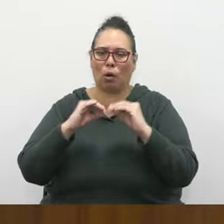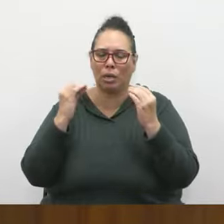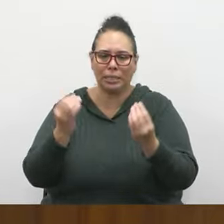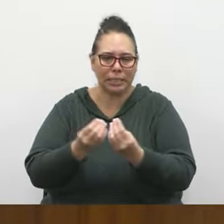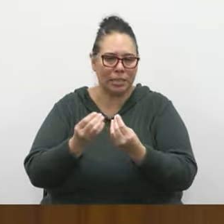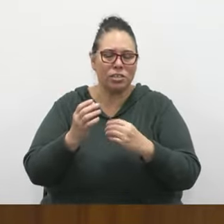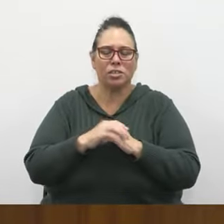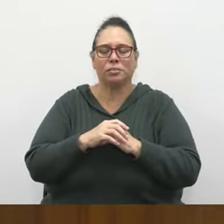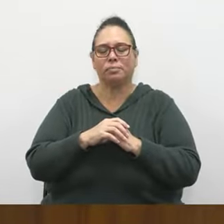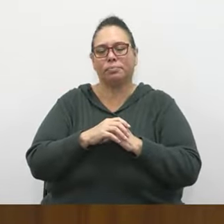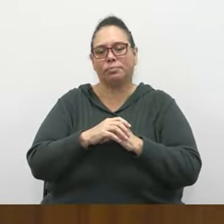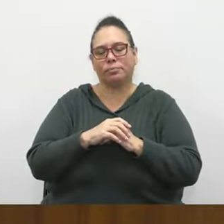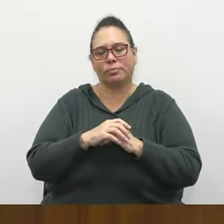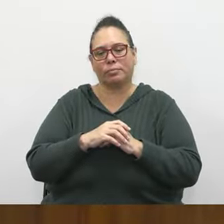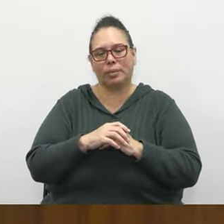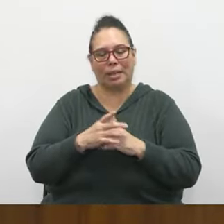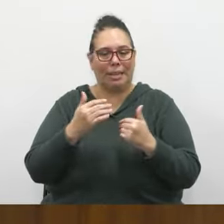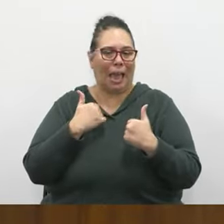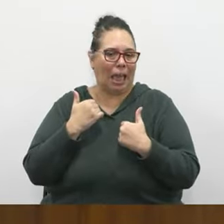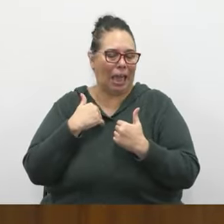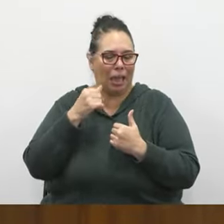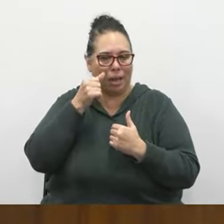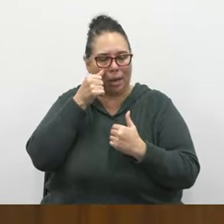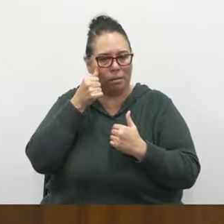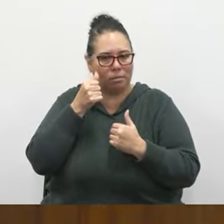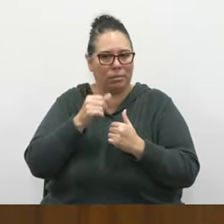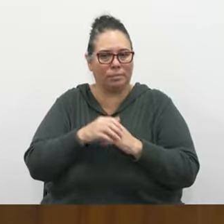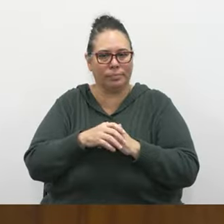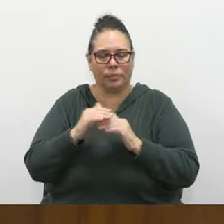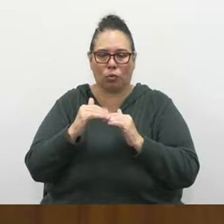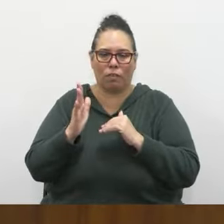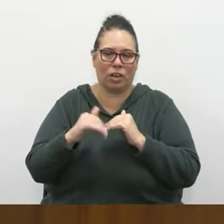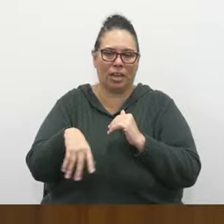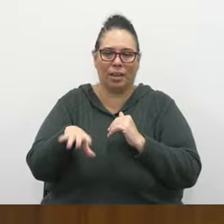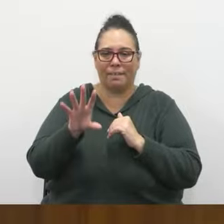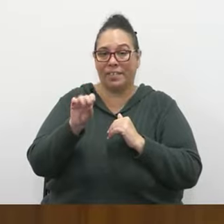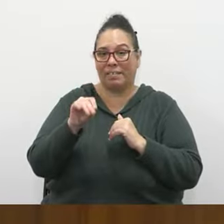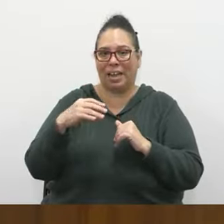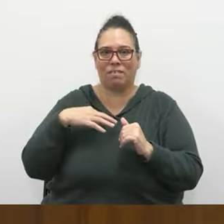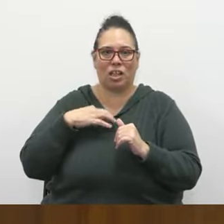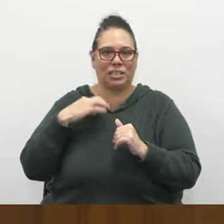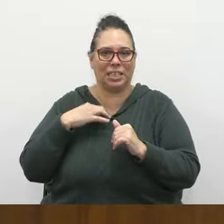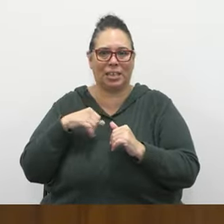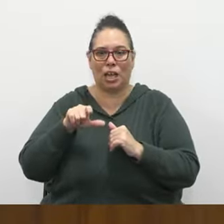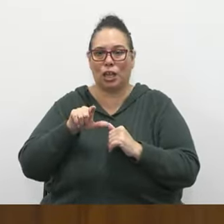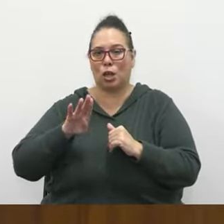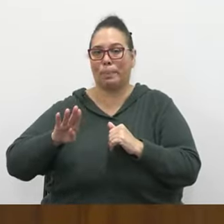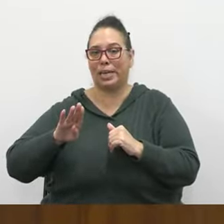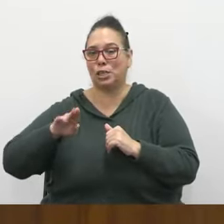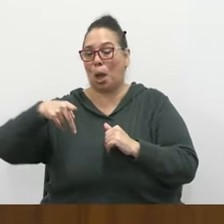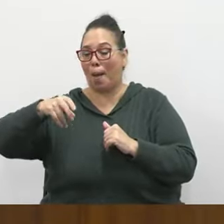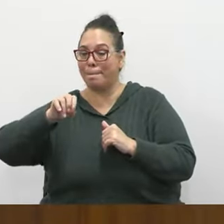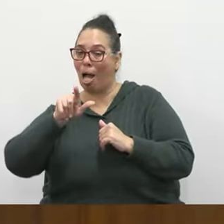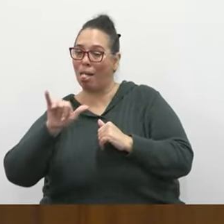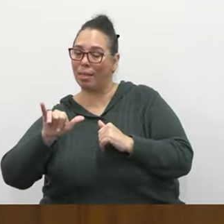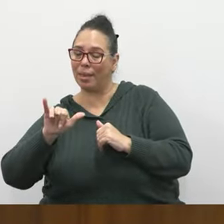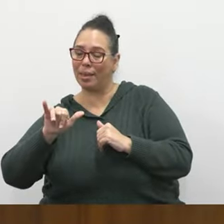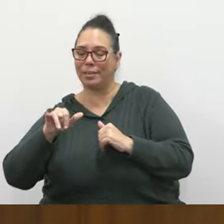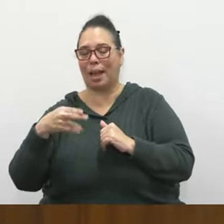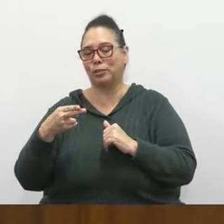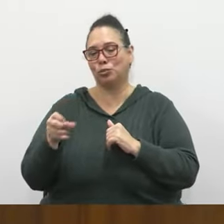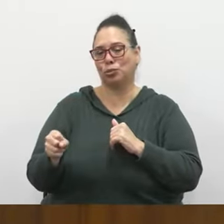organizations, and they had over 50 volunteers there. Long Beach Poly was in the house. I wanted to give